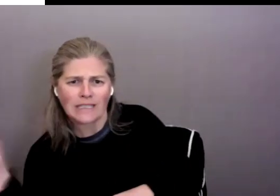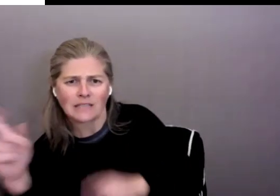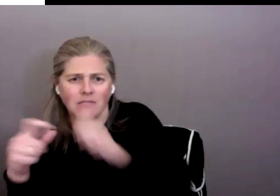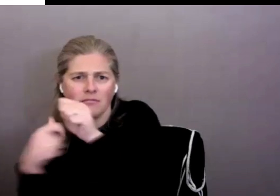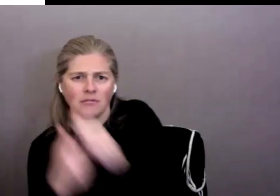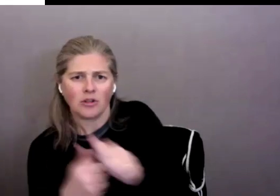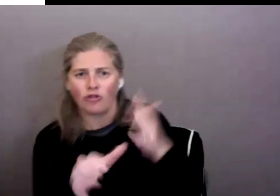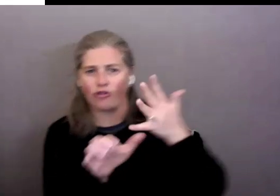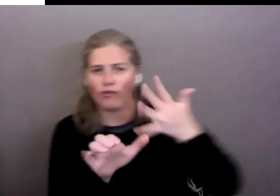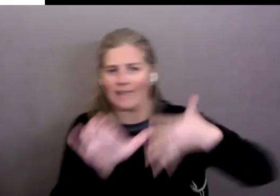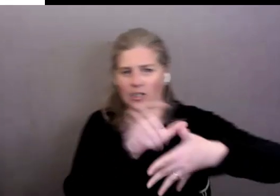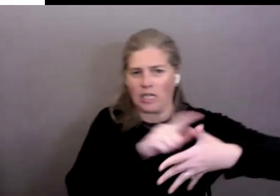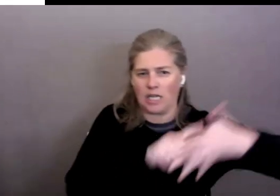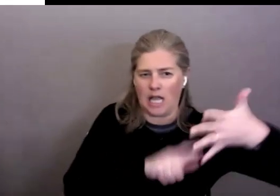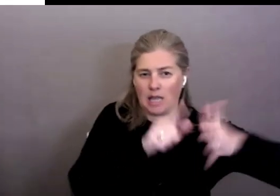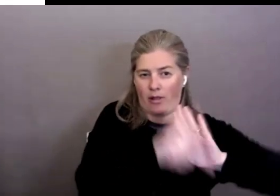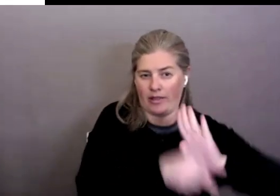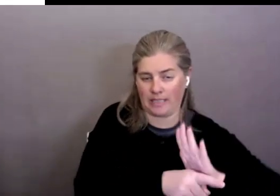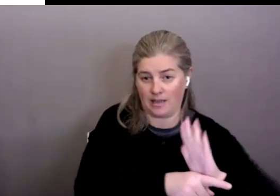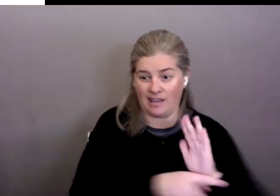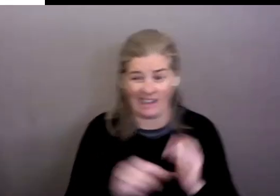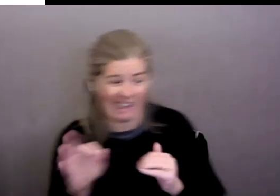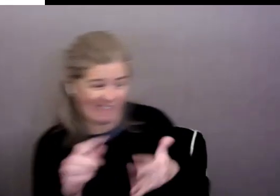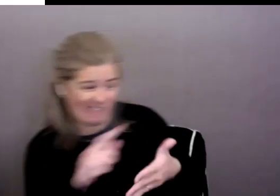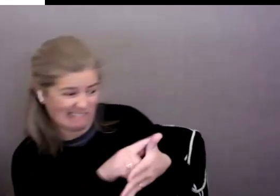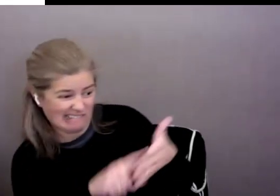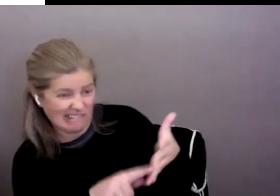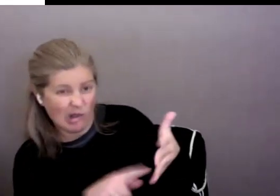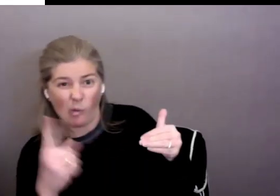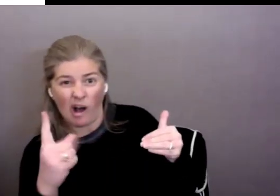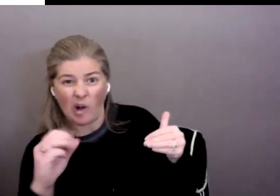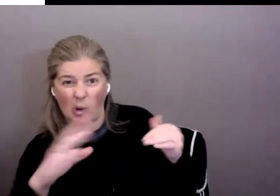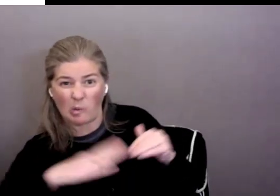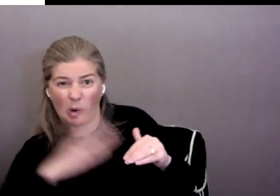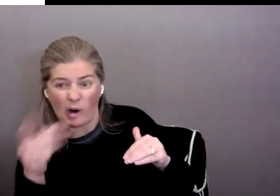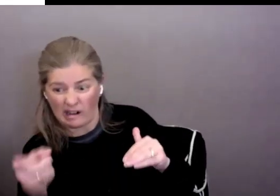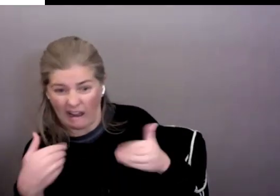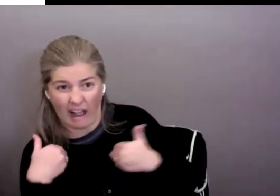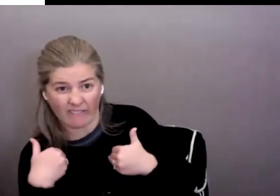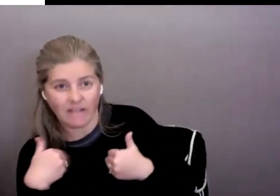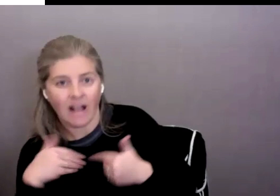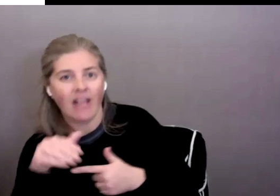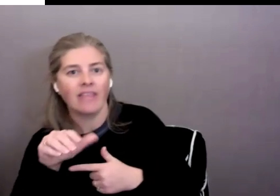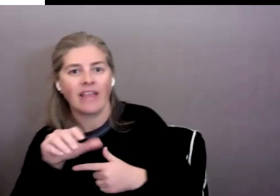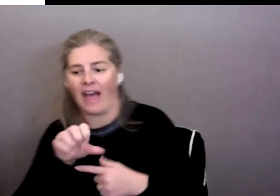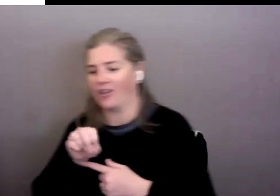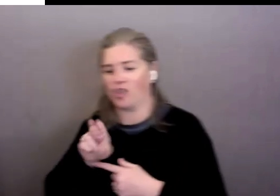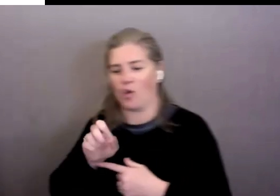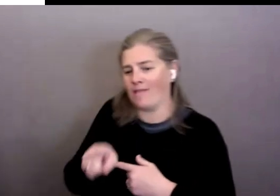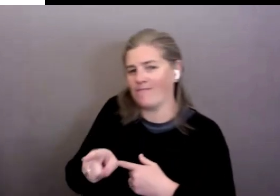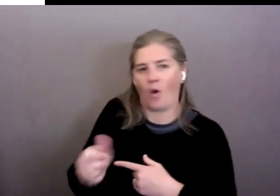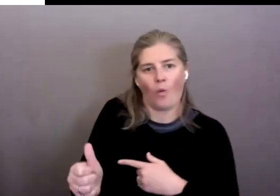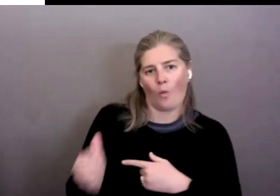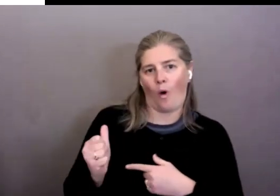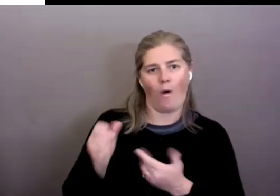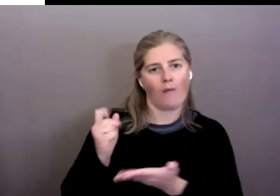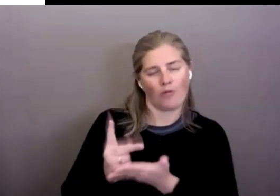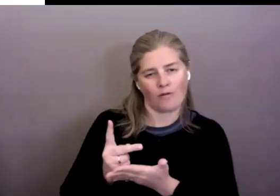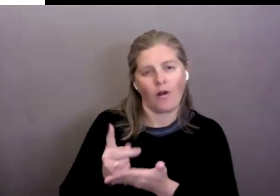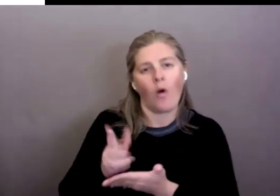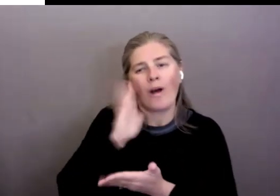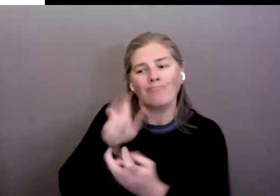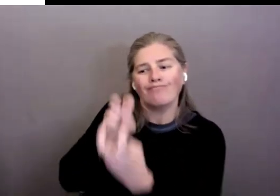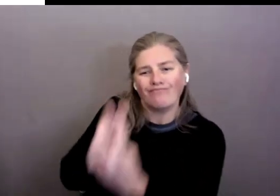this policy. If one or more of the identified risks are present, the SUA will not approve without discussion